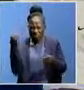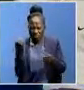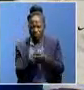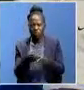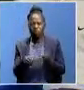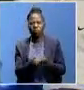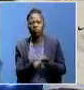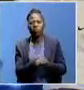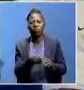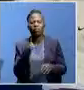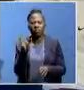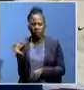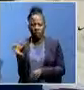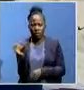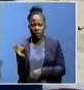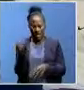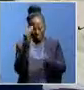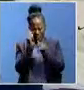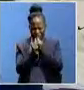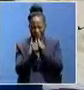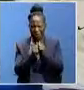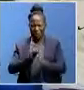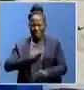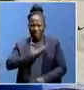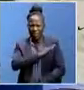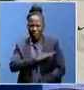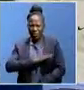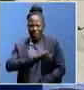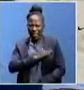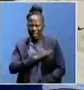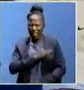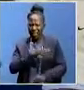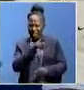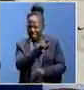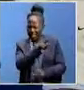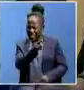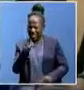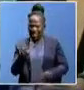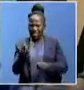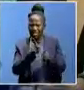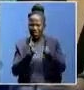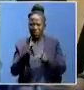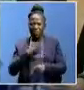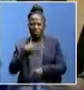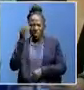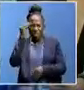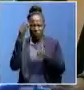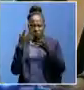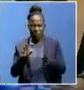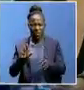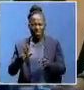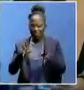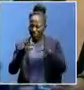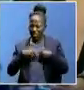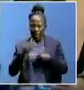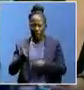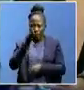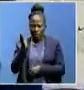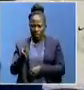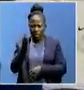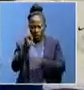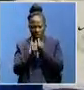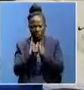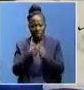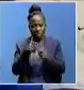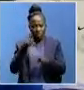sector. The behavior of the liquidator, I know, is unacceptable. I expected him to be